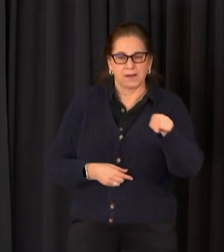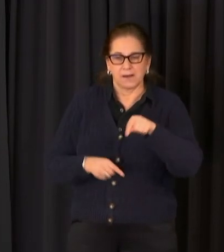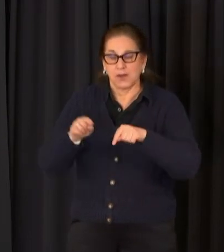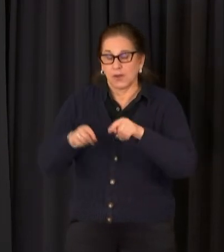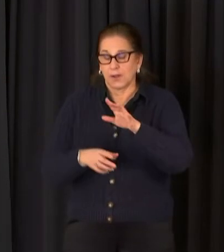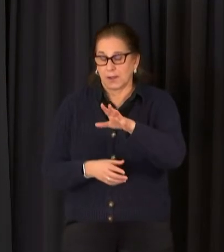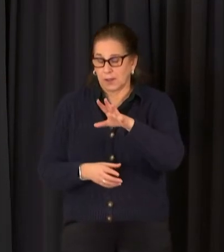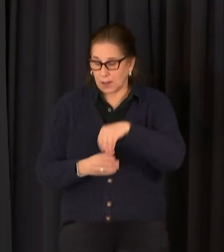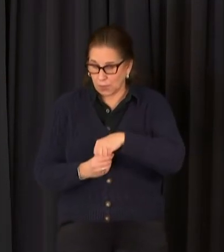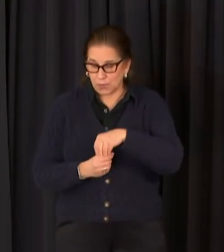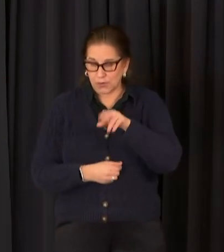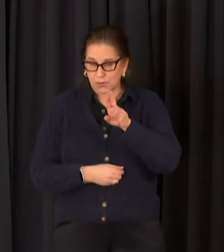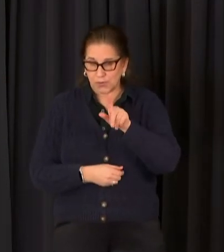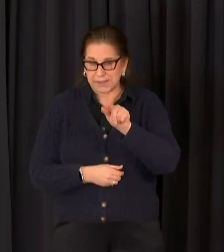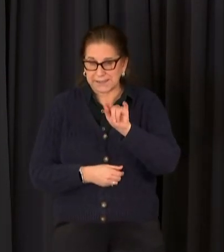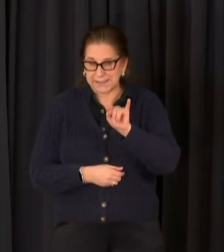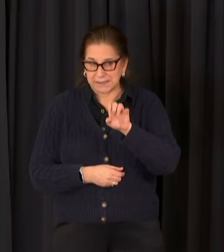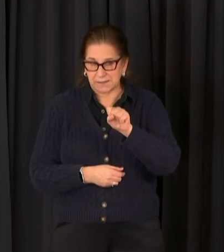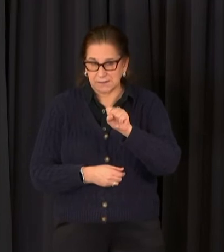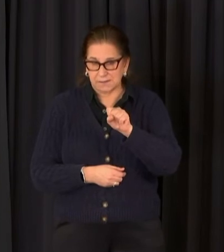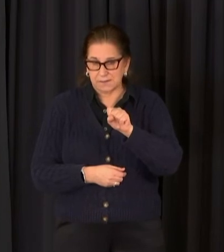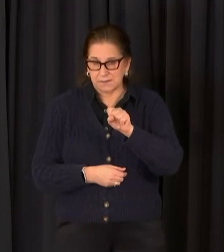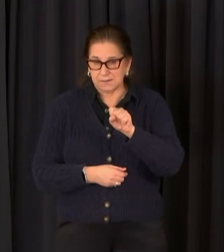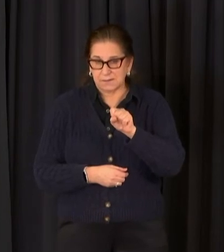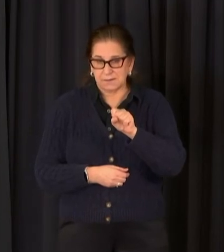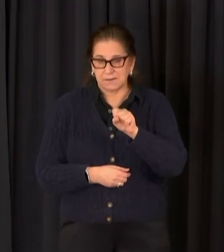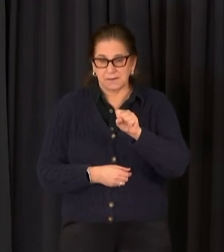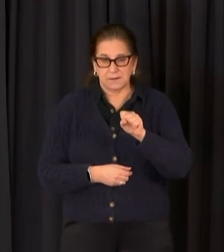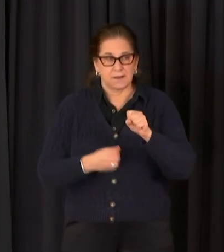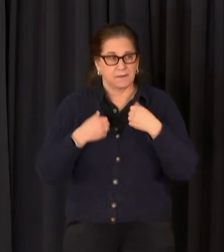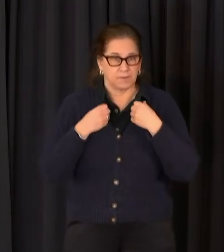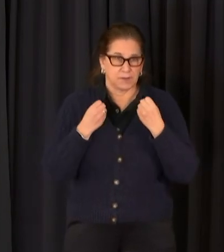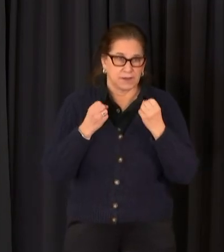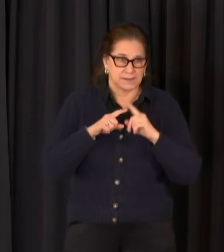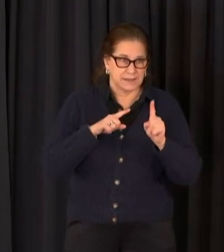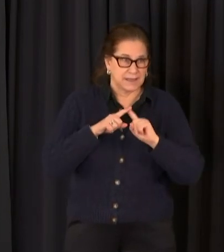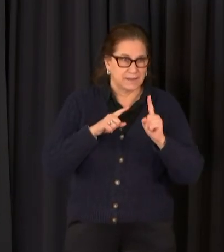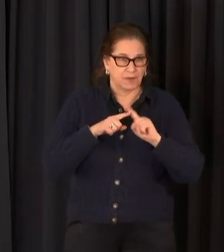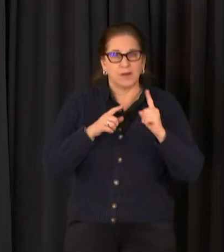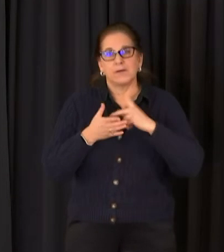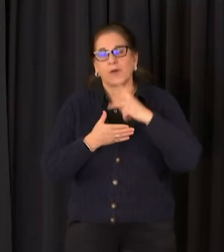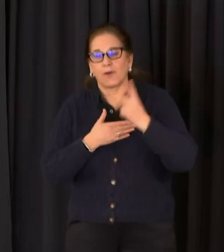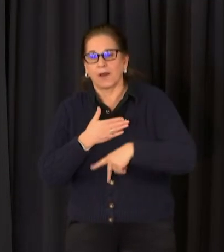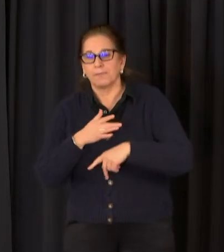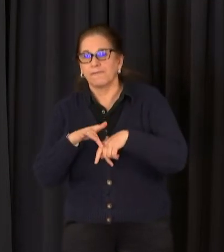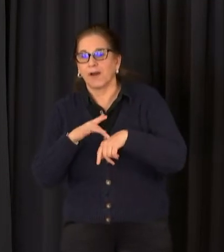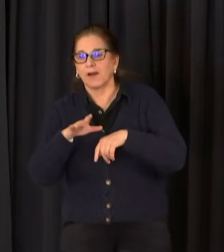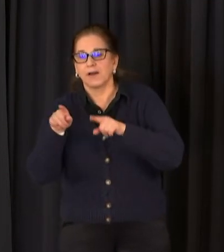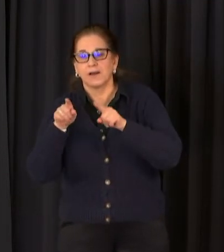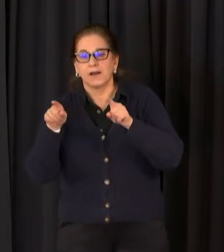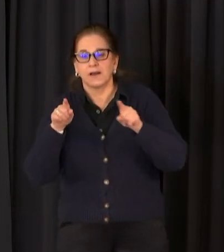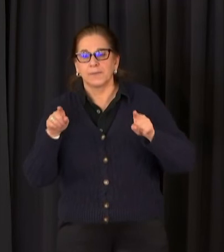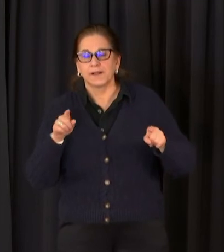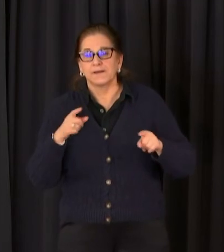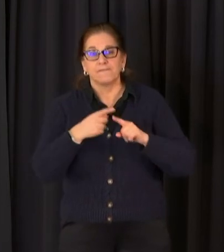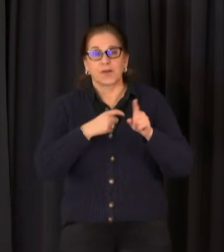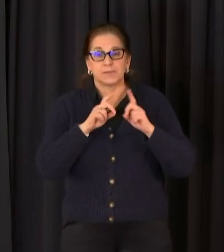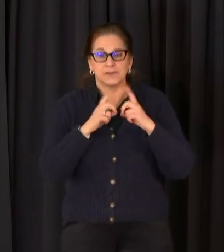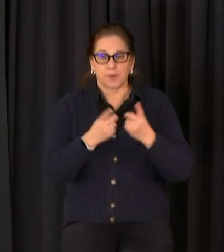utility assistance. Multiple programs are available. You can start with the Department of Energy and